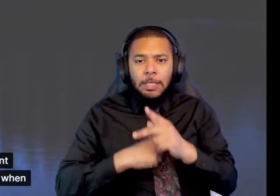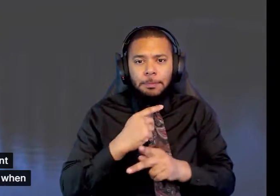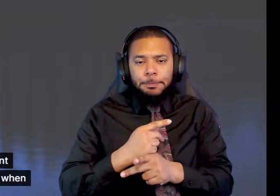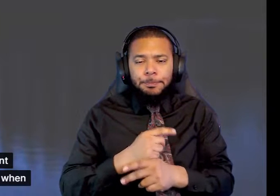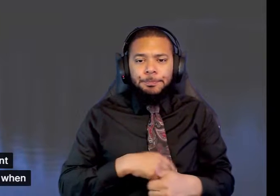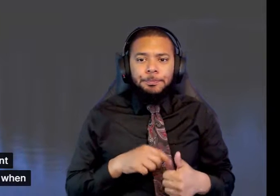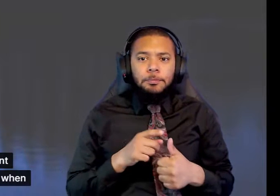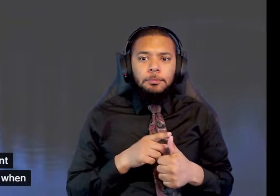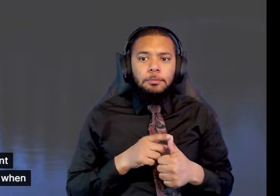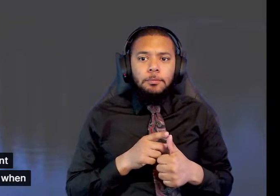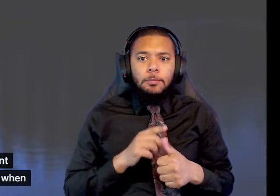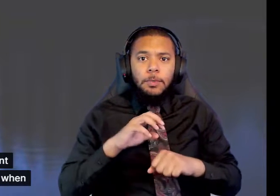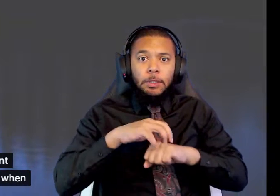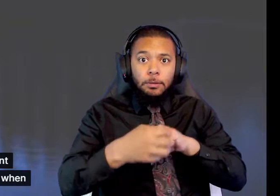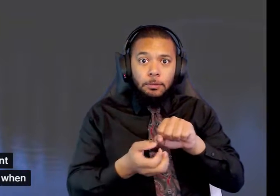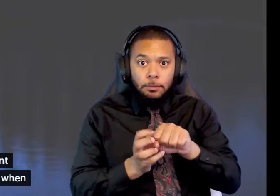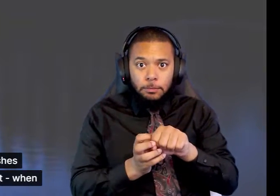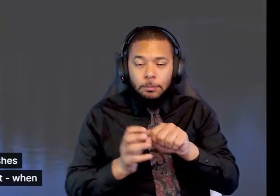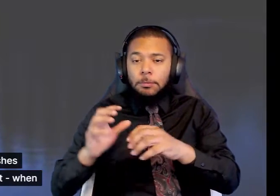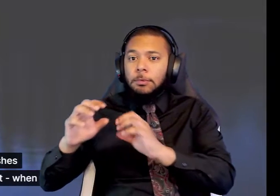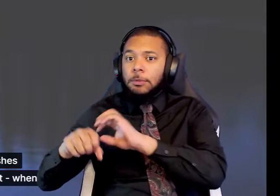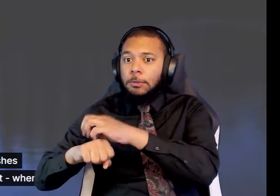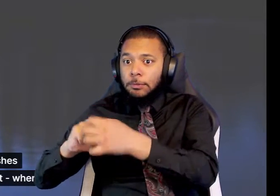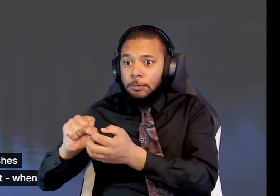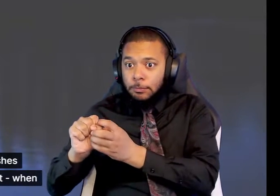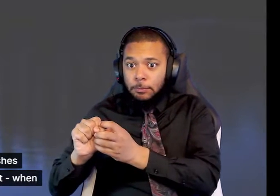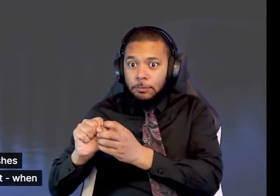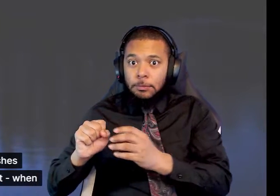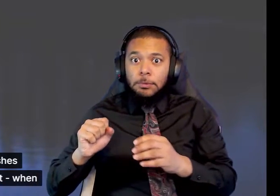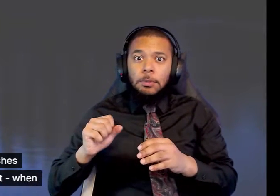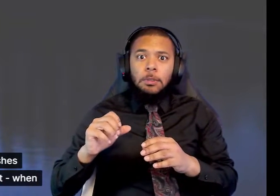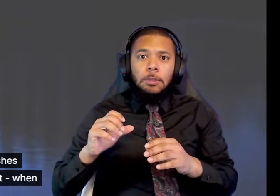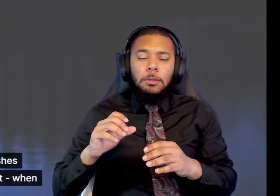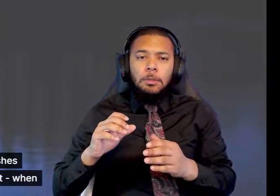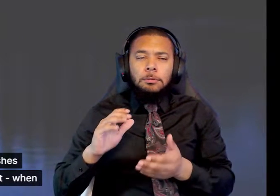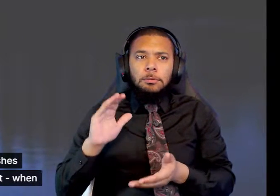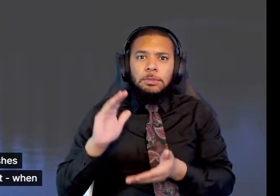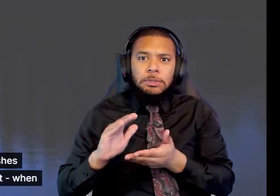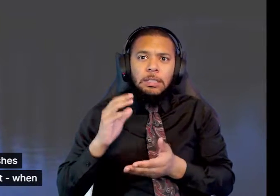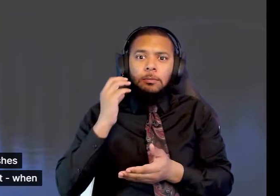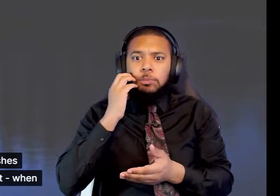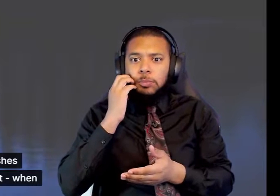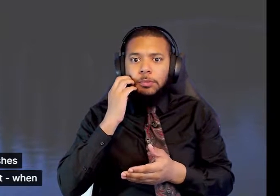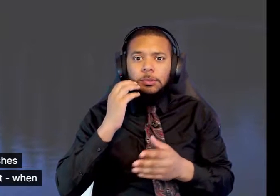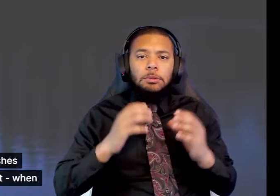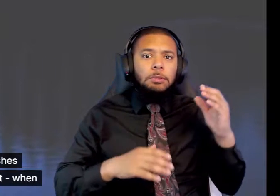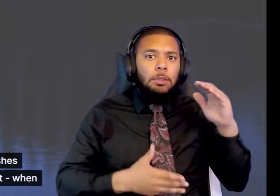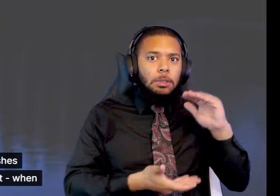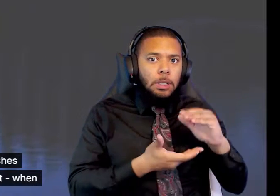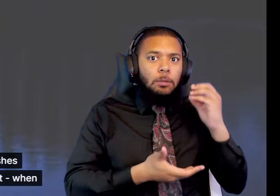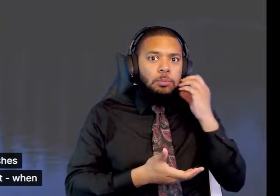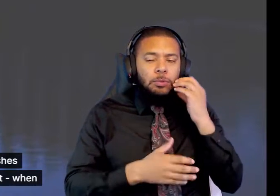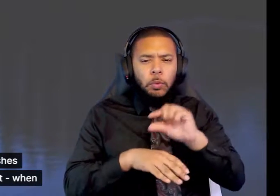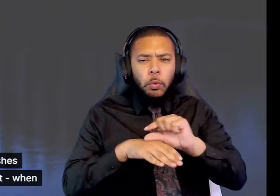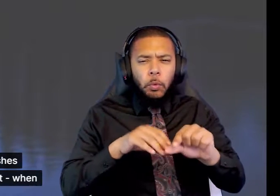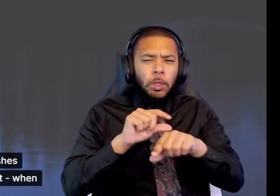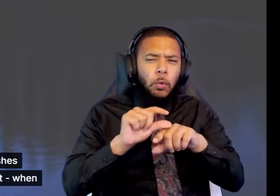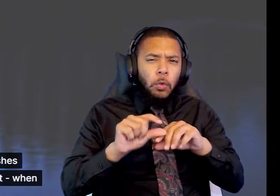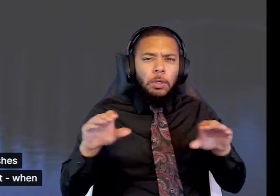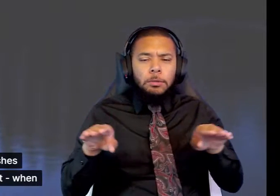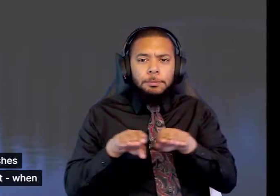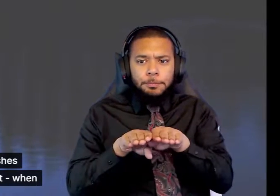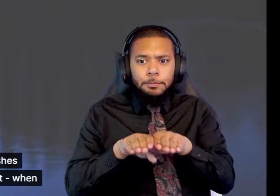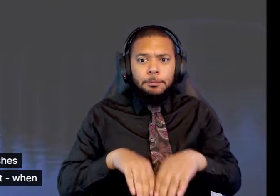boundaries. Continent to continent, when the less dense continental crust crashes together. Continent